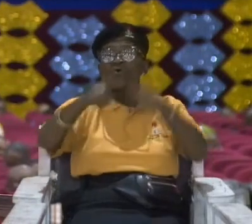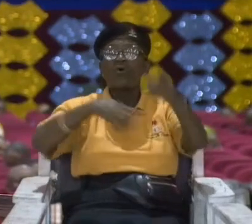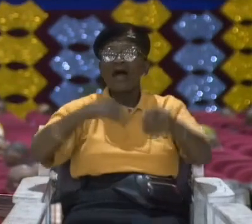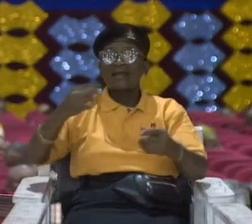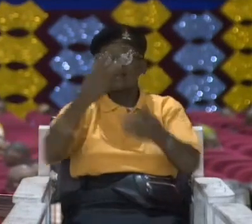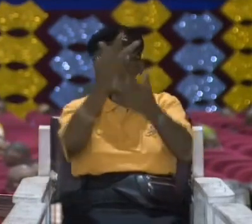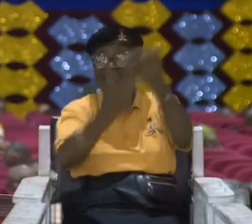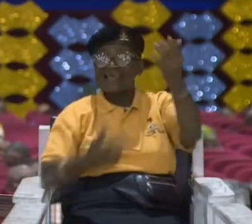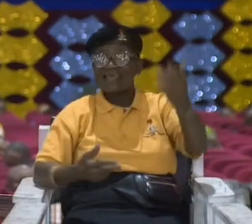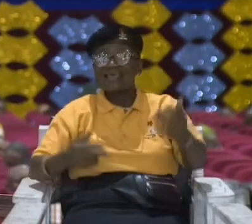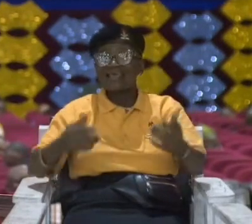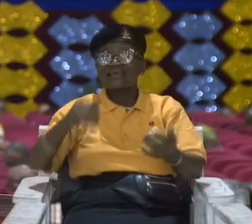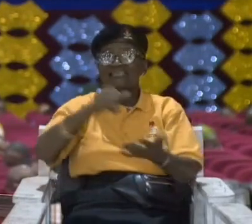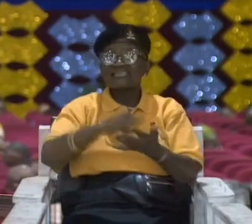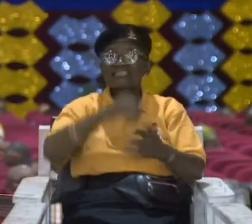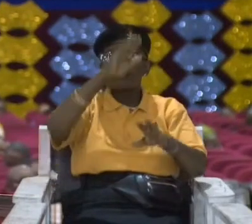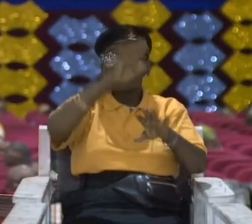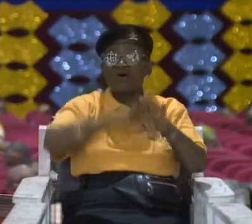The man went,